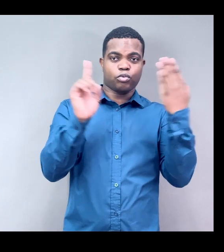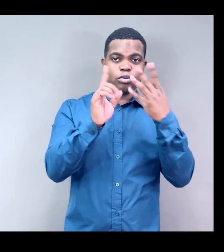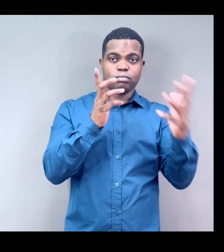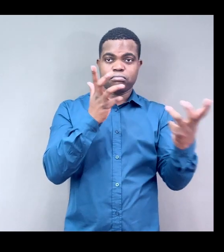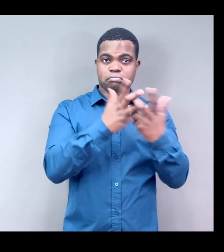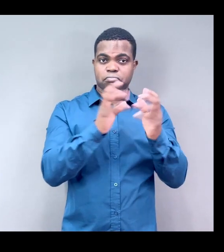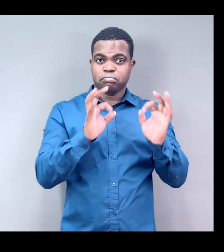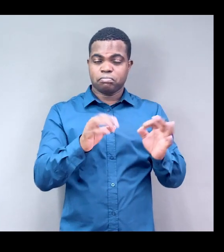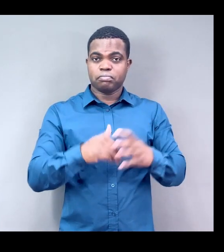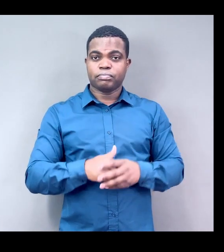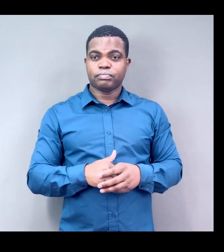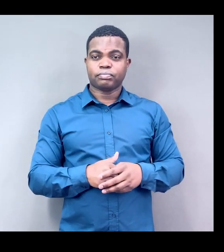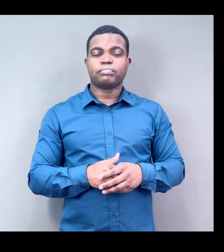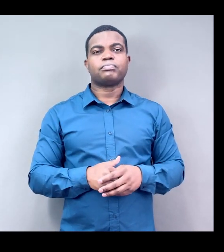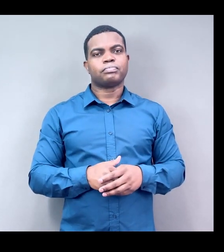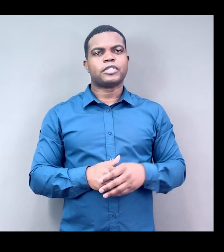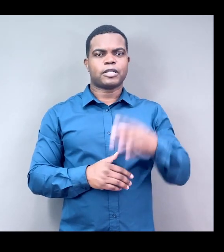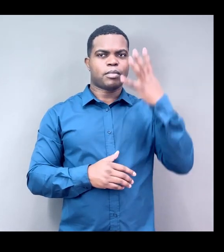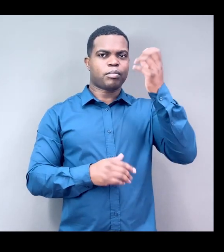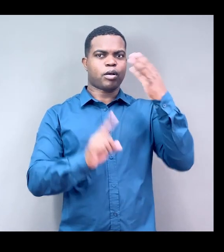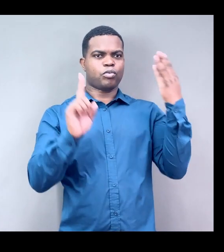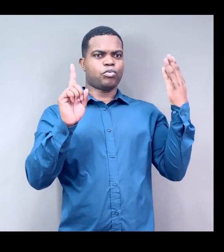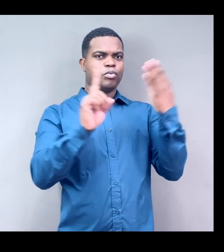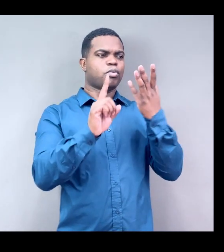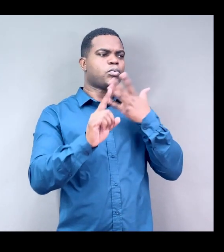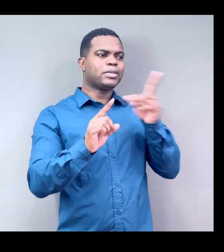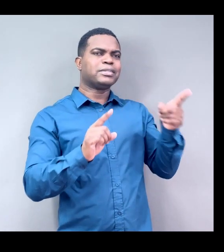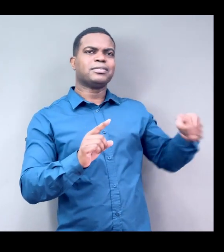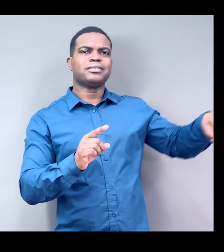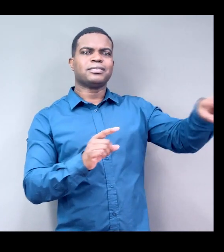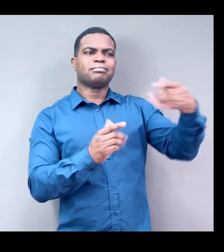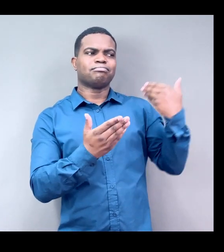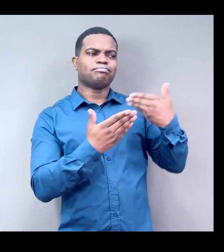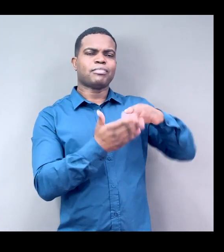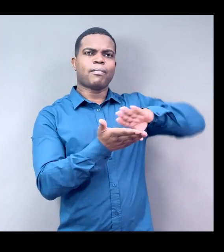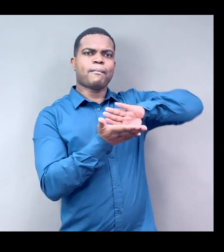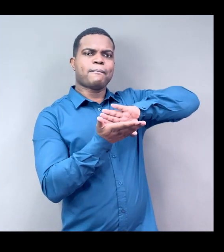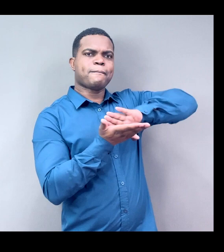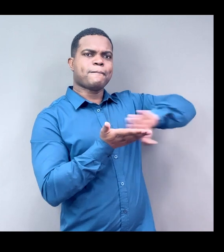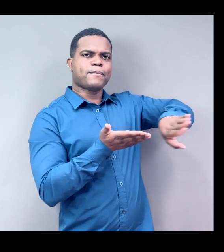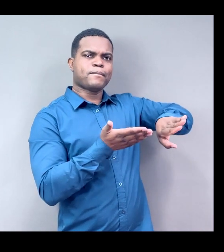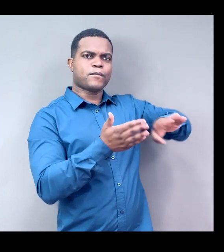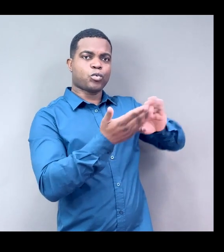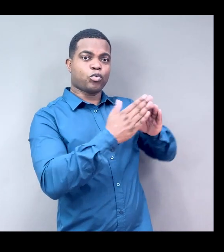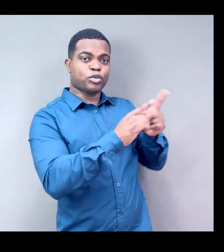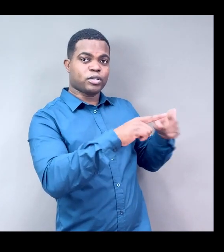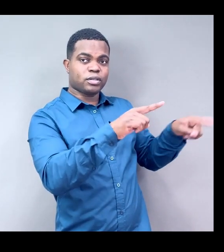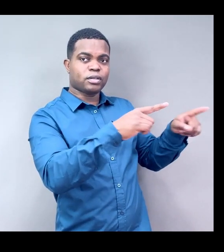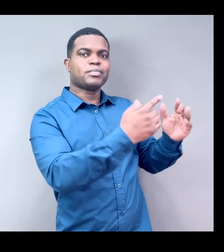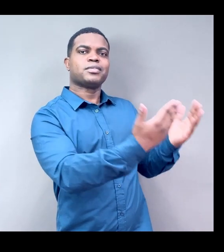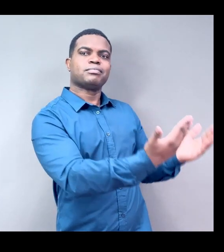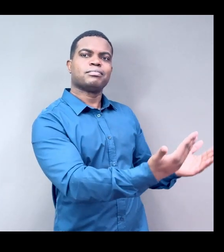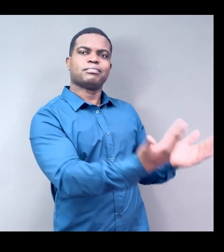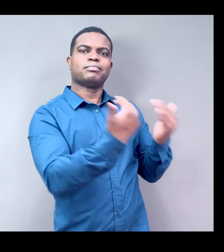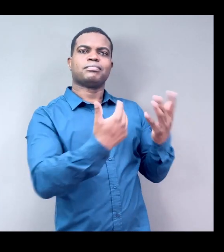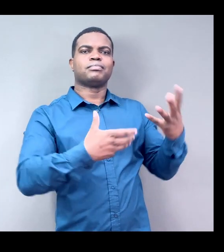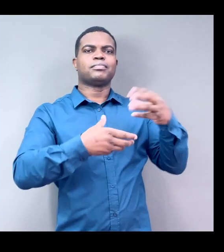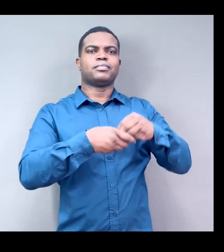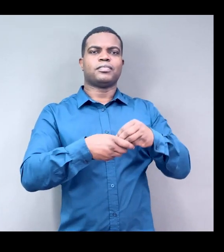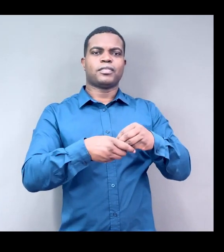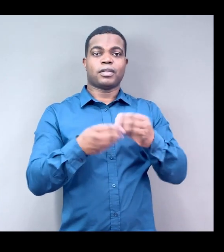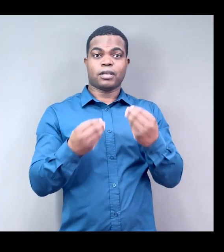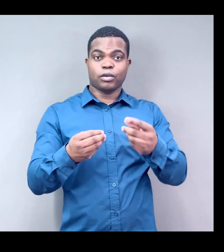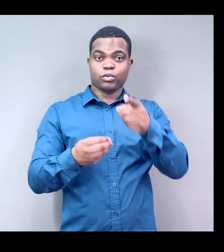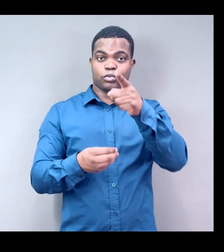with the goal of other stakeholders? So since the overall goal is to encourage marginalized and